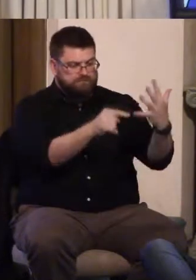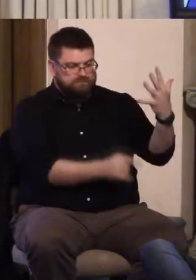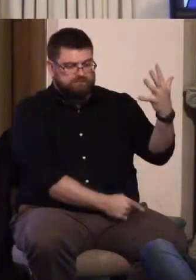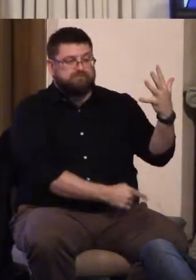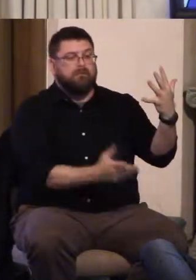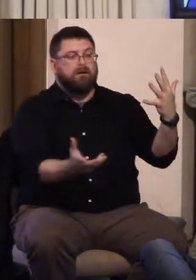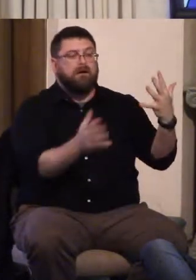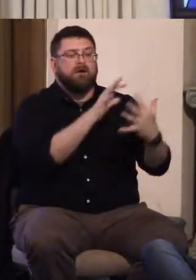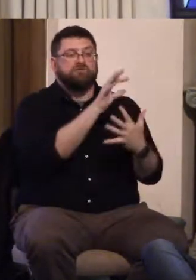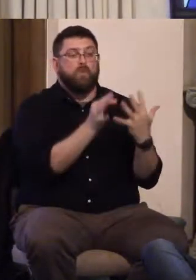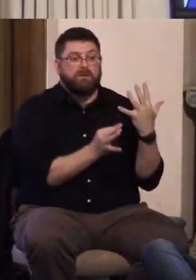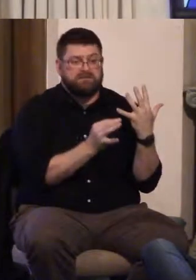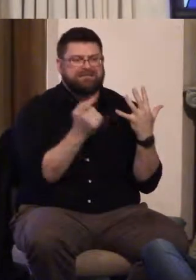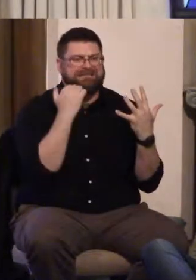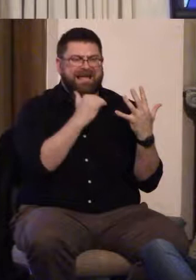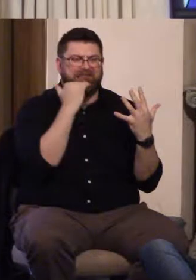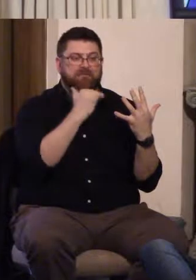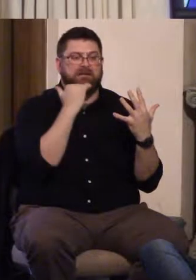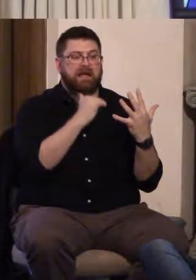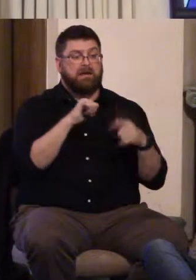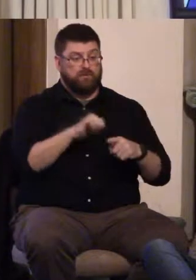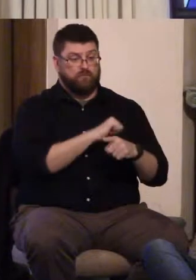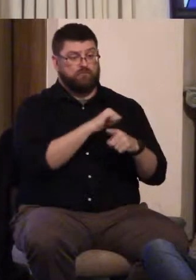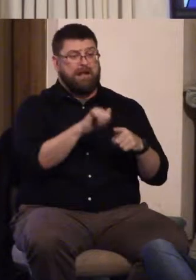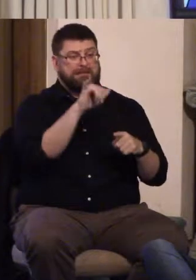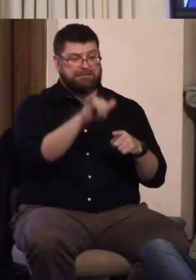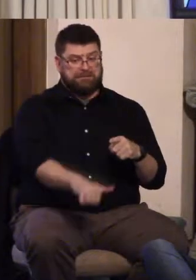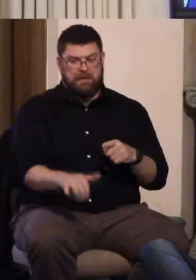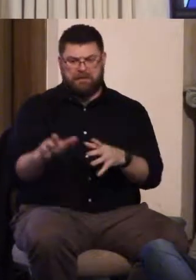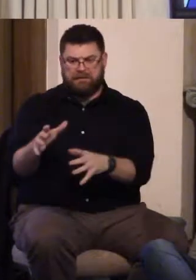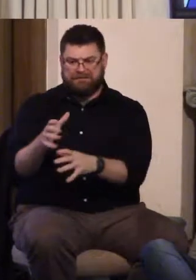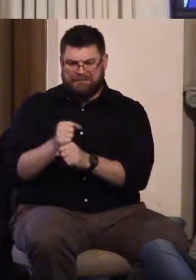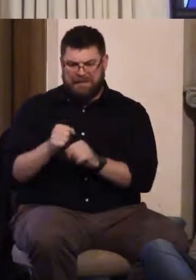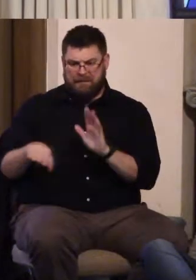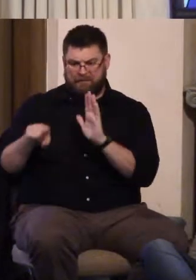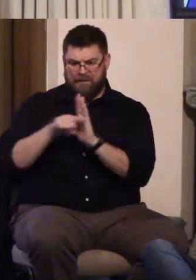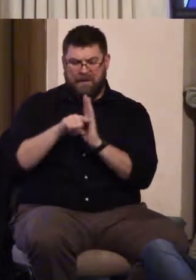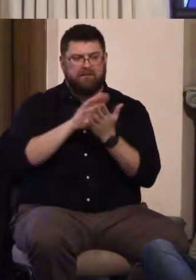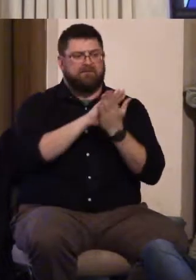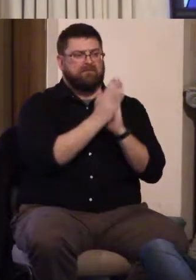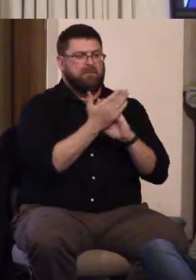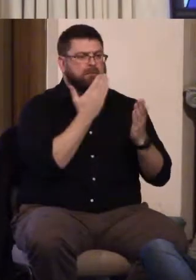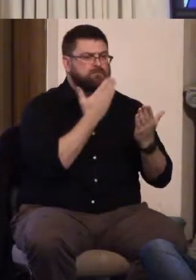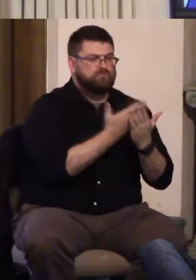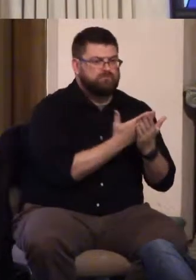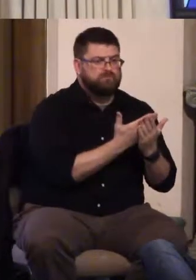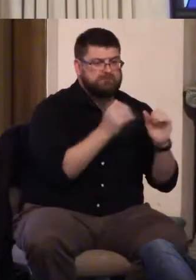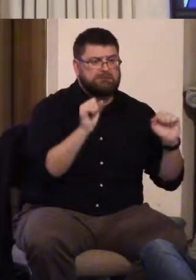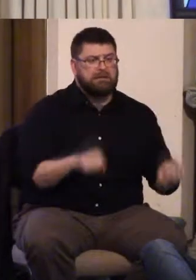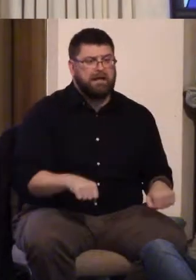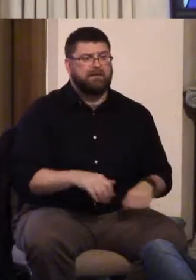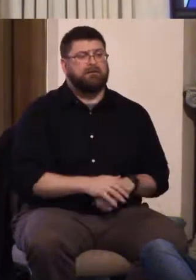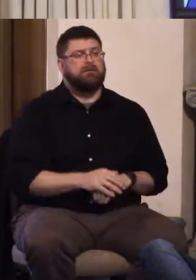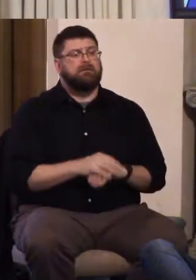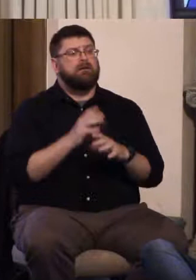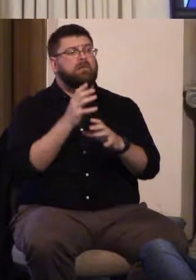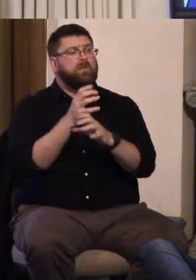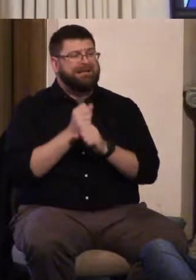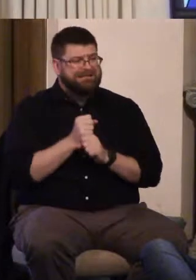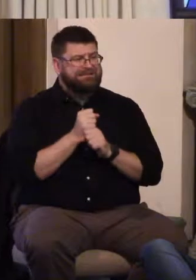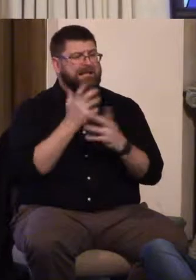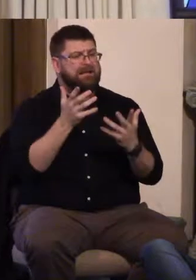day to practice that, right? Every single day, we get to practice being the